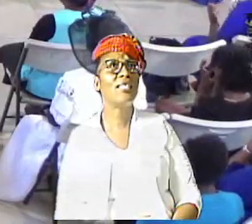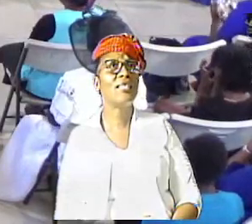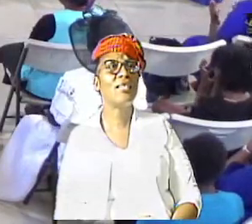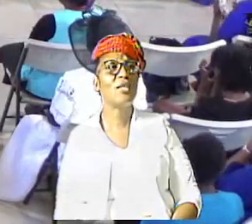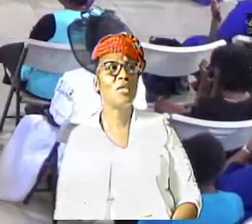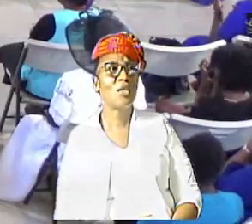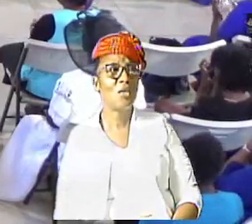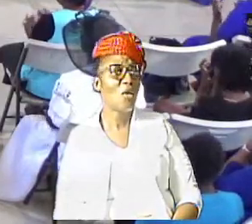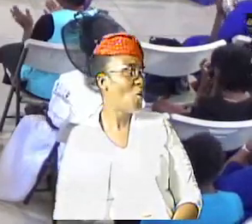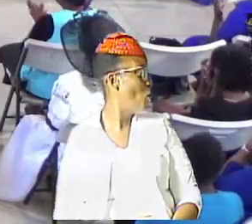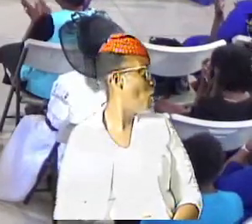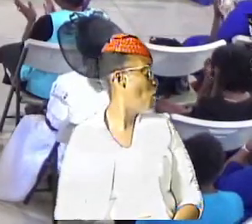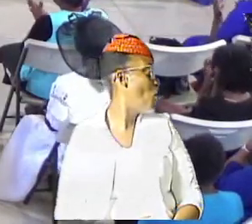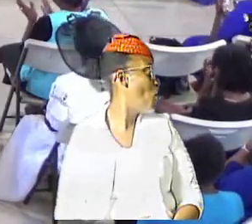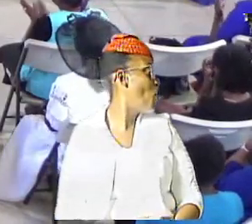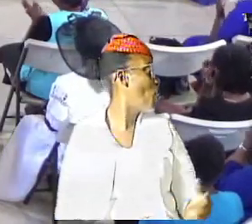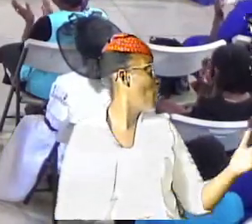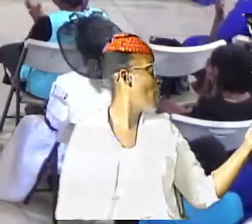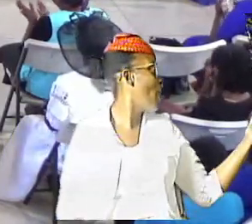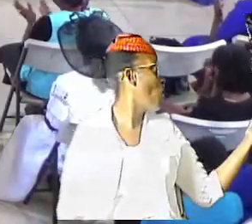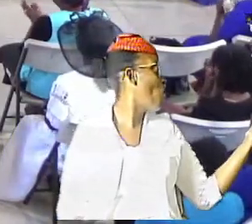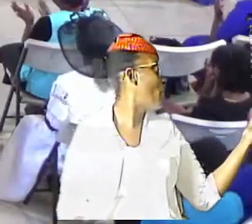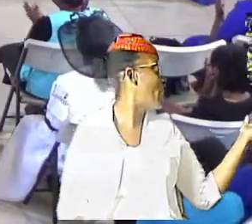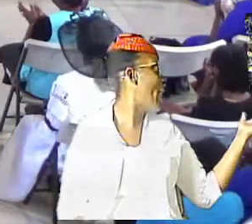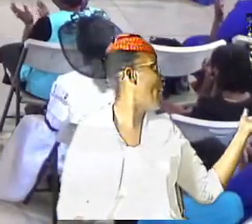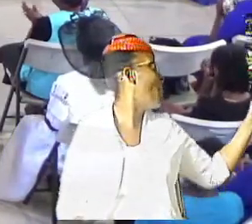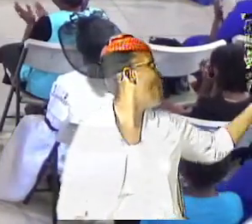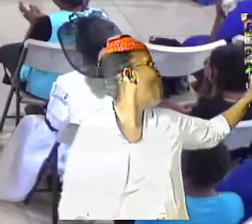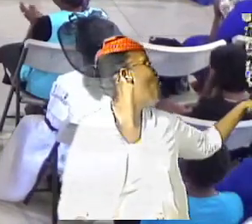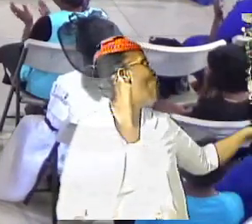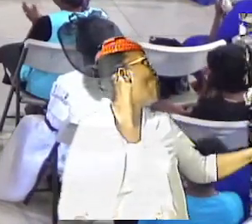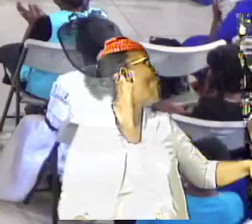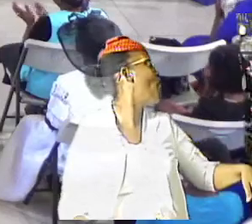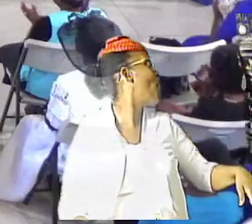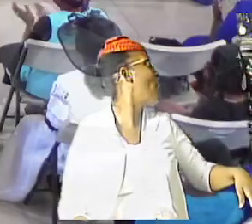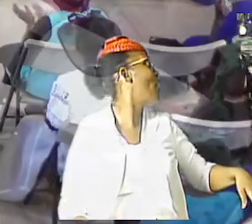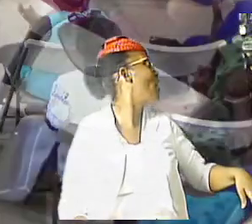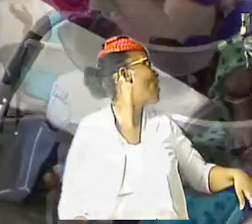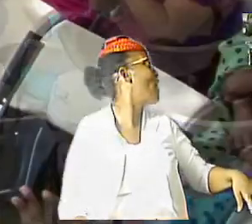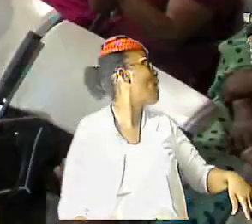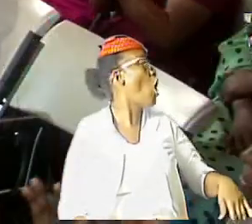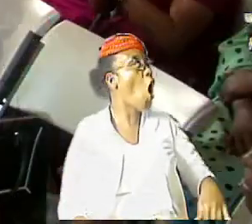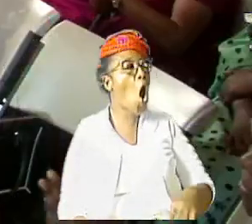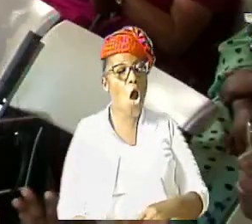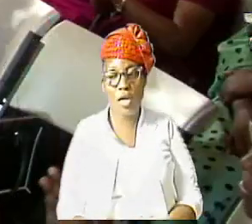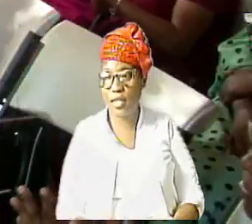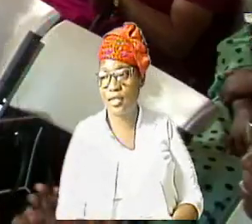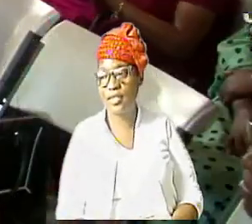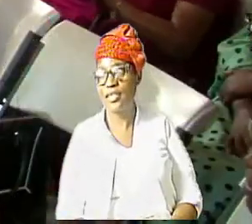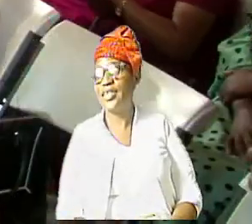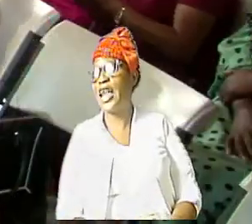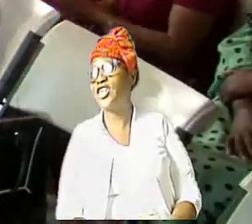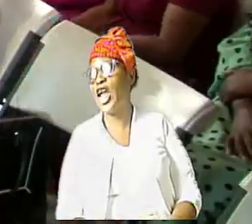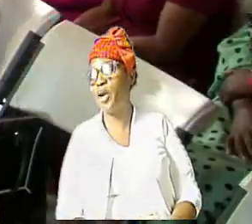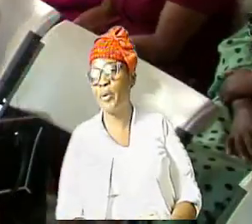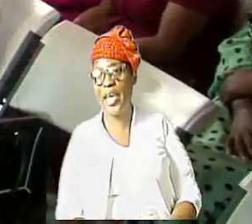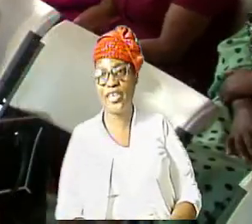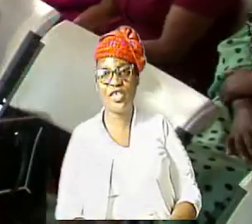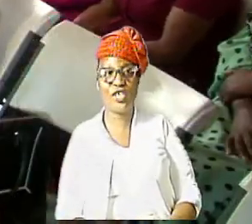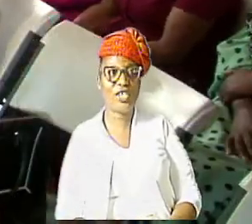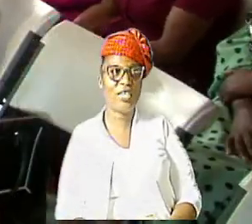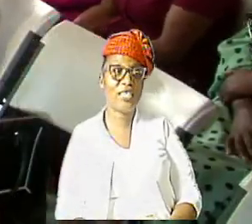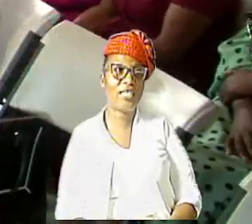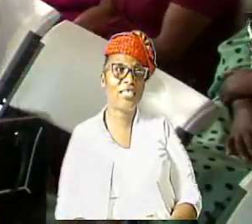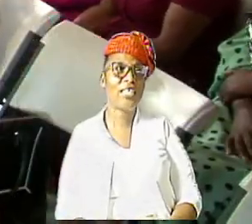Come on, give them some love. Come on, praise the Lord. Praise the Lord. Praise the Lord. Praise the Lord. Praise God.